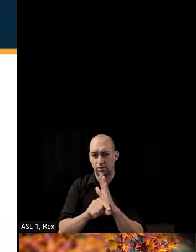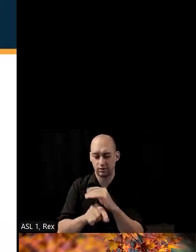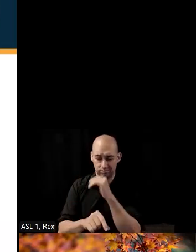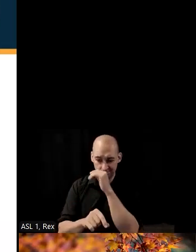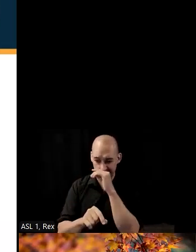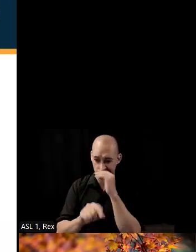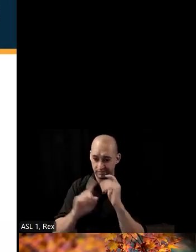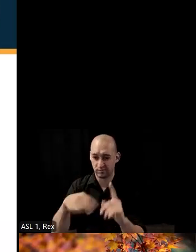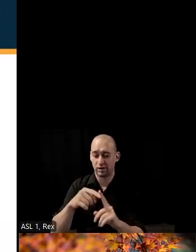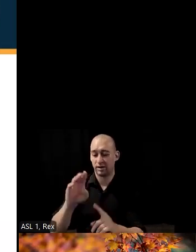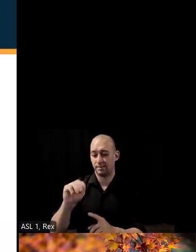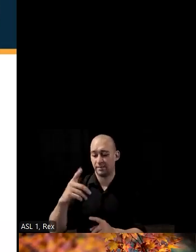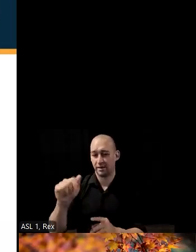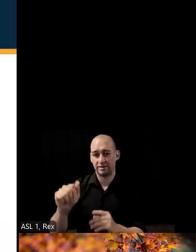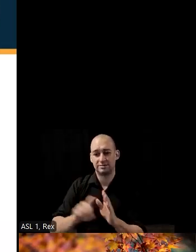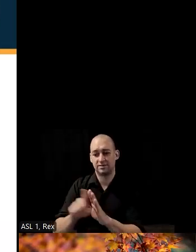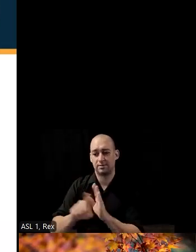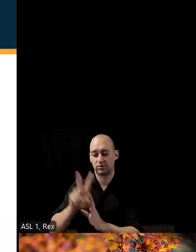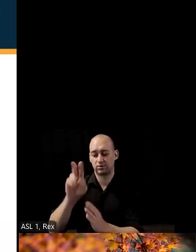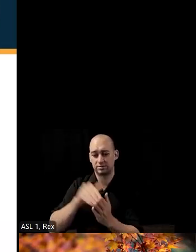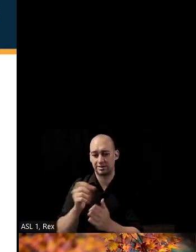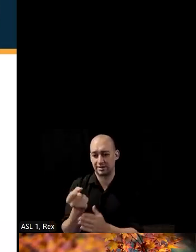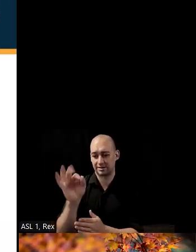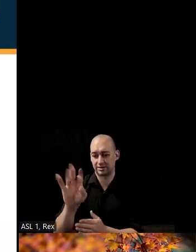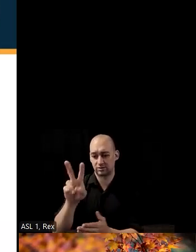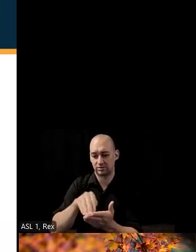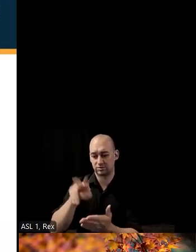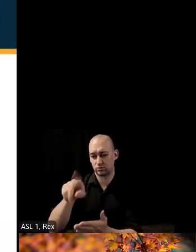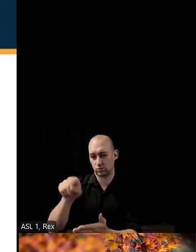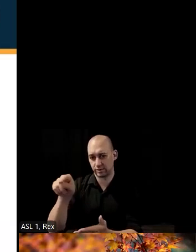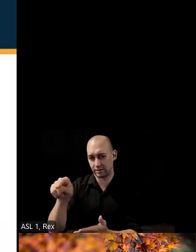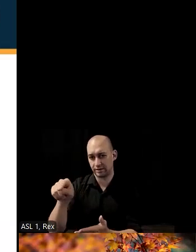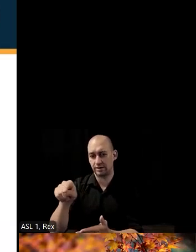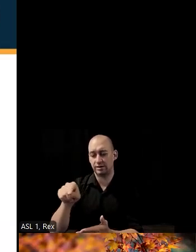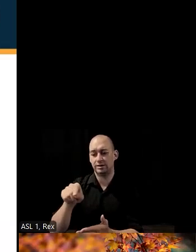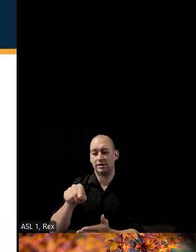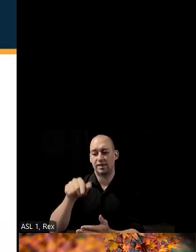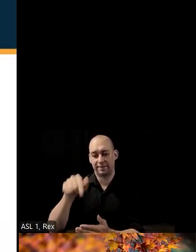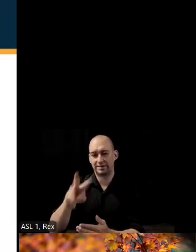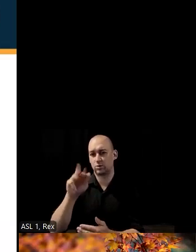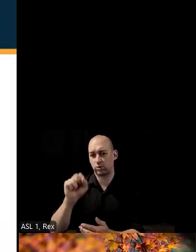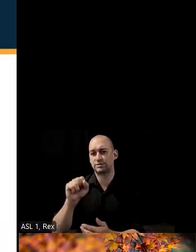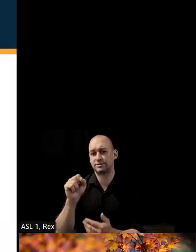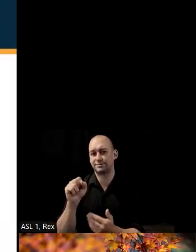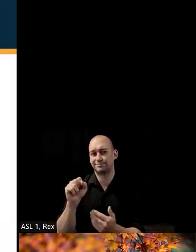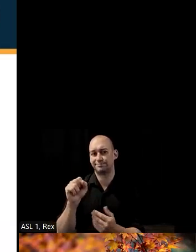was being developed back in 2019 and 2020, this was one of the key